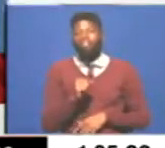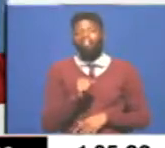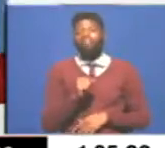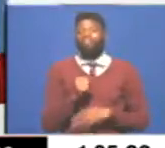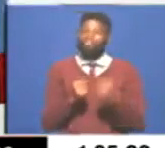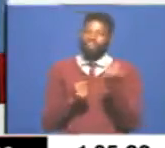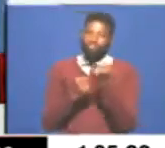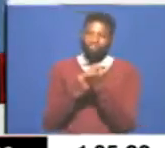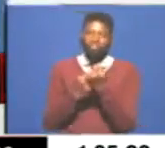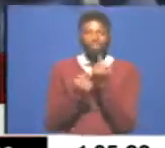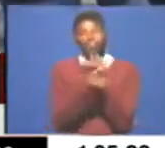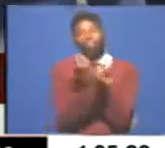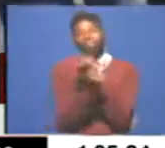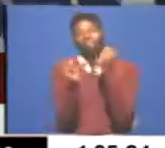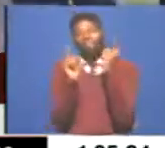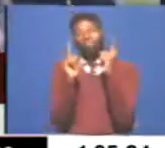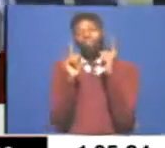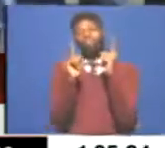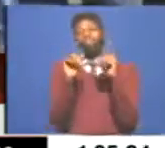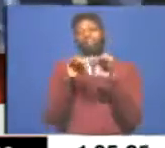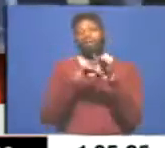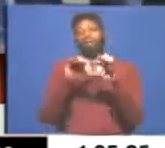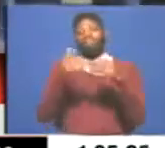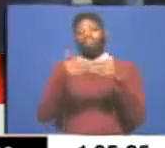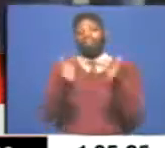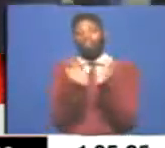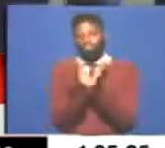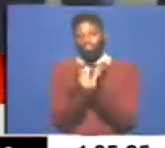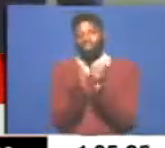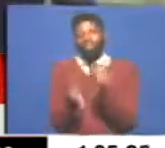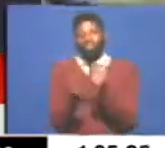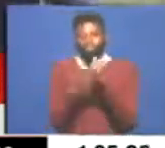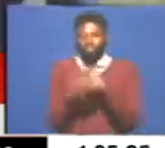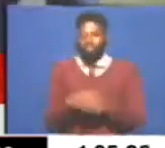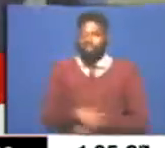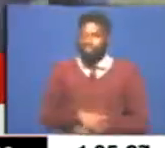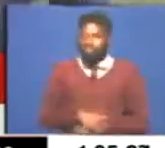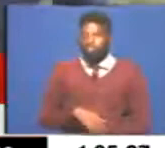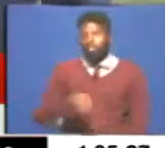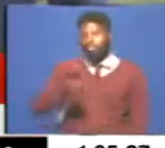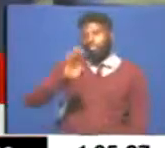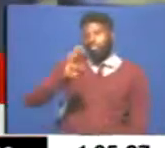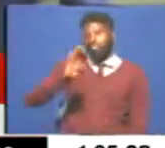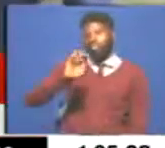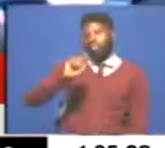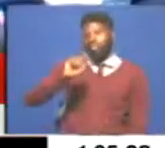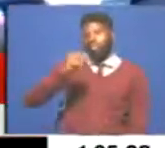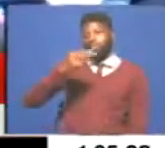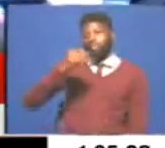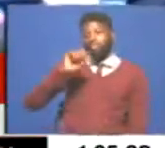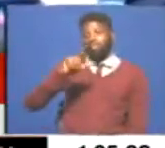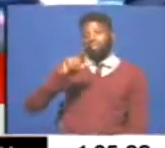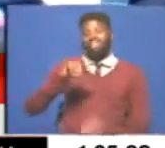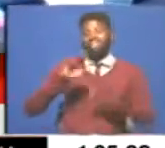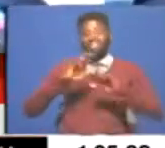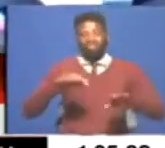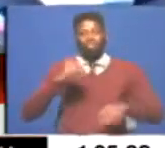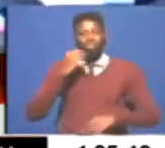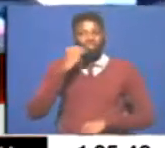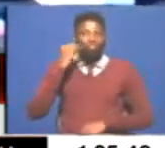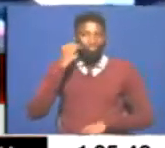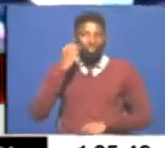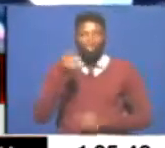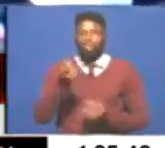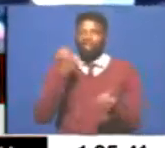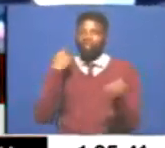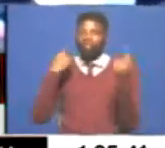watu wengine katika jamii wasaidiwe. Finally, Bethel Children's Home in Lundiani, Kericho County was treated to foodstuffs and gifts